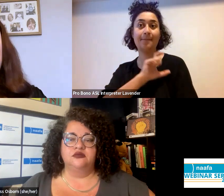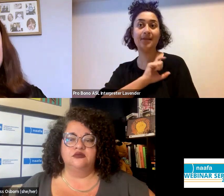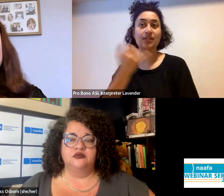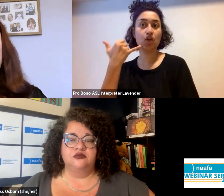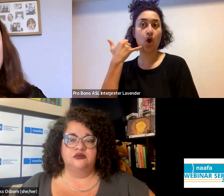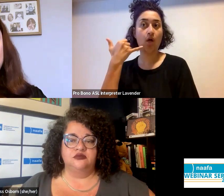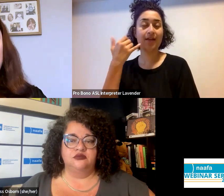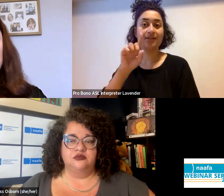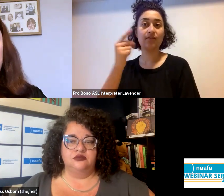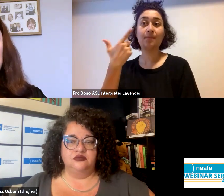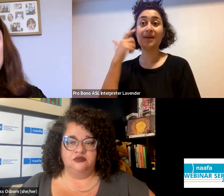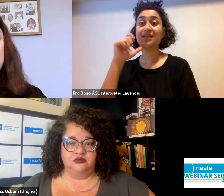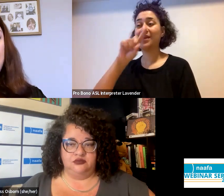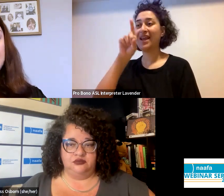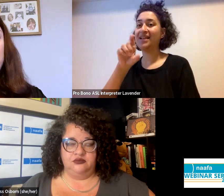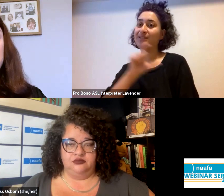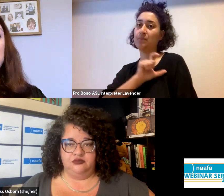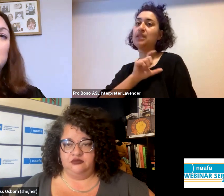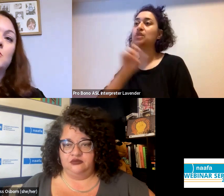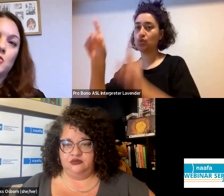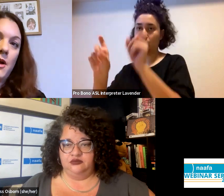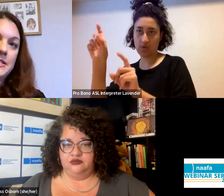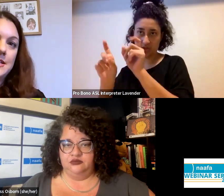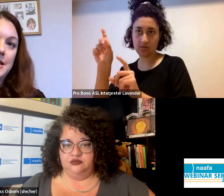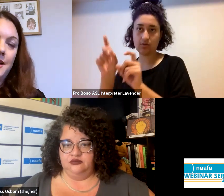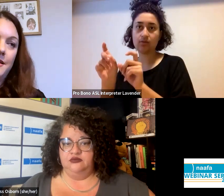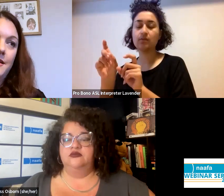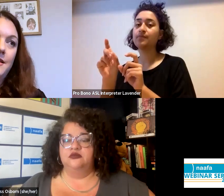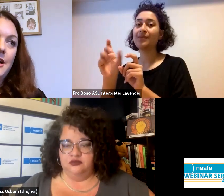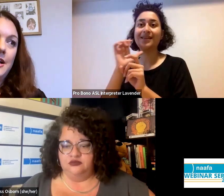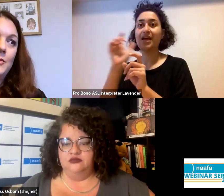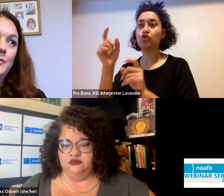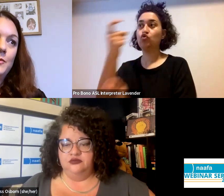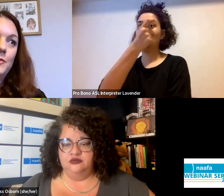we can always ask the police those questions as opposed to traumatizing